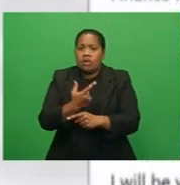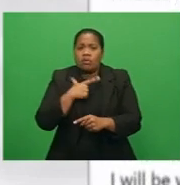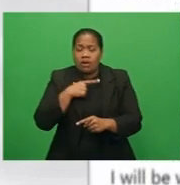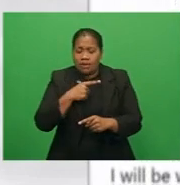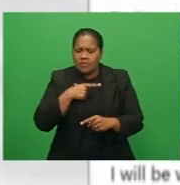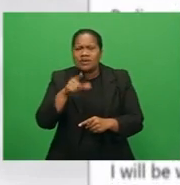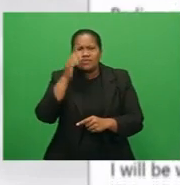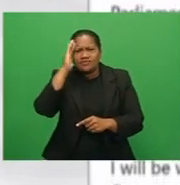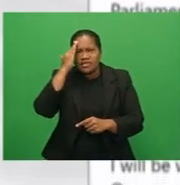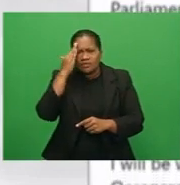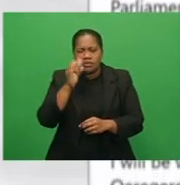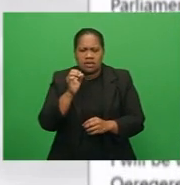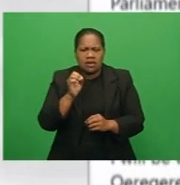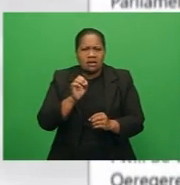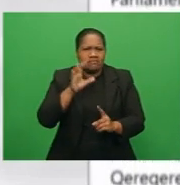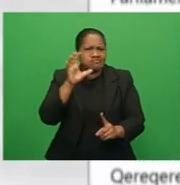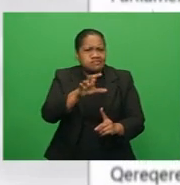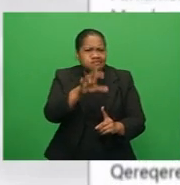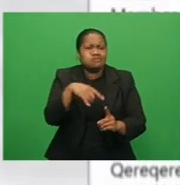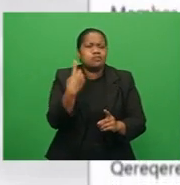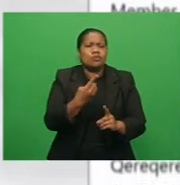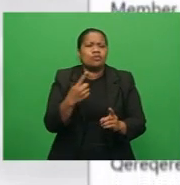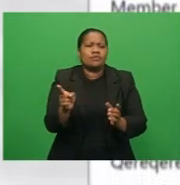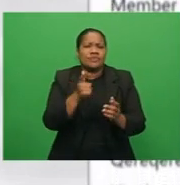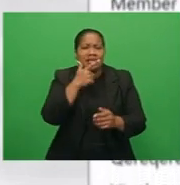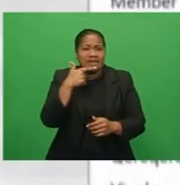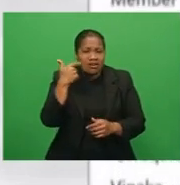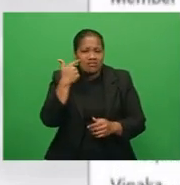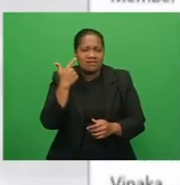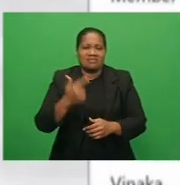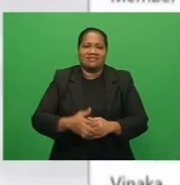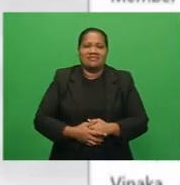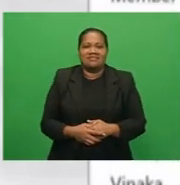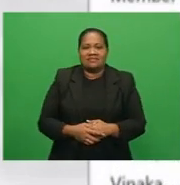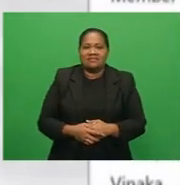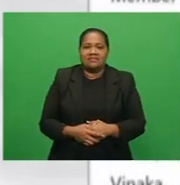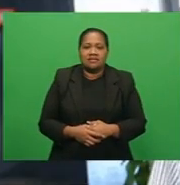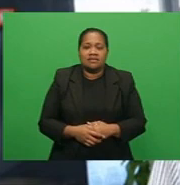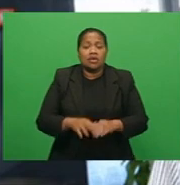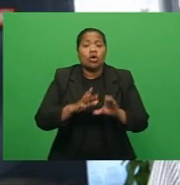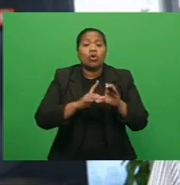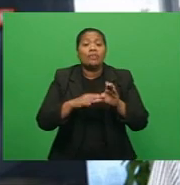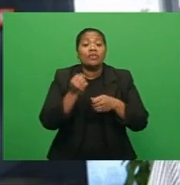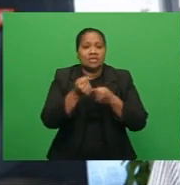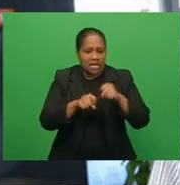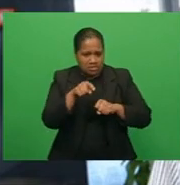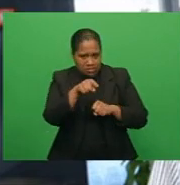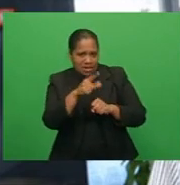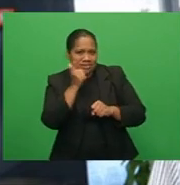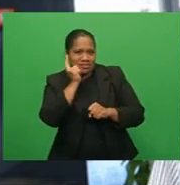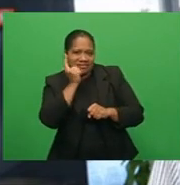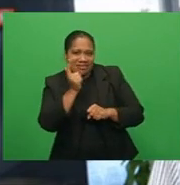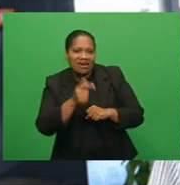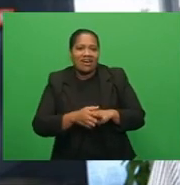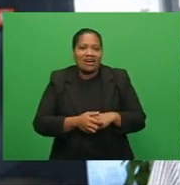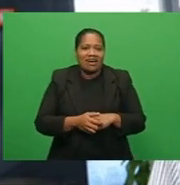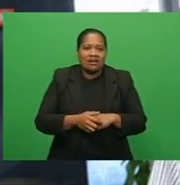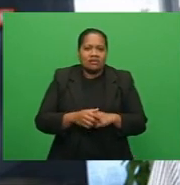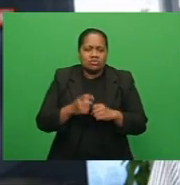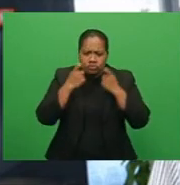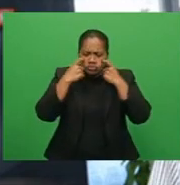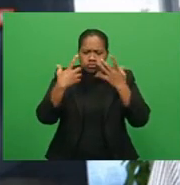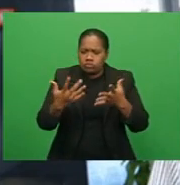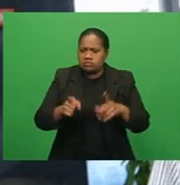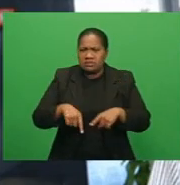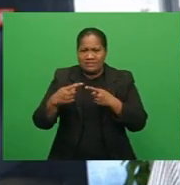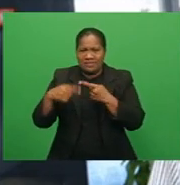attacking National Federation Party MP Lenora Ngerengere-Tamboa. The computer science teacher posted numerous videos